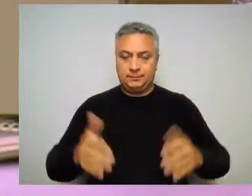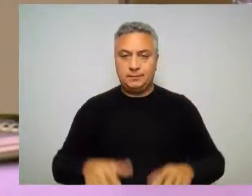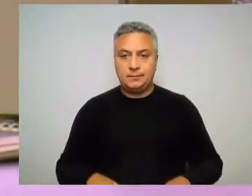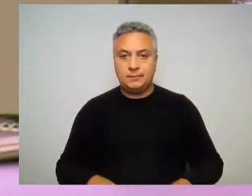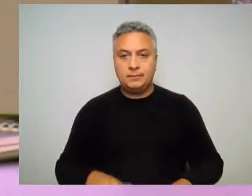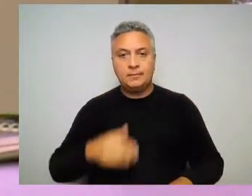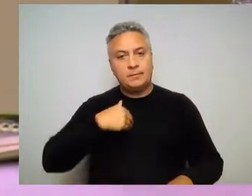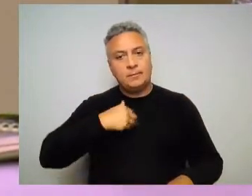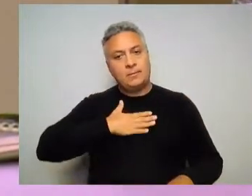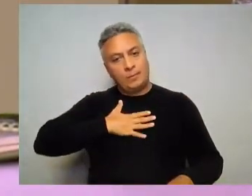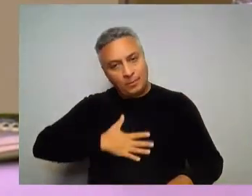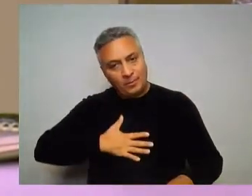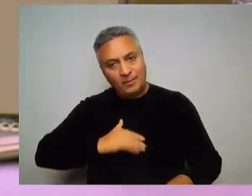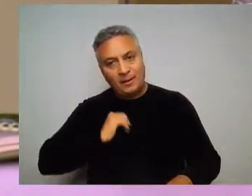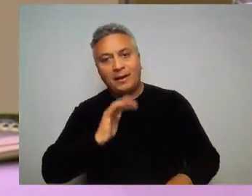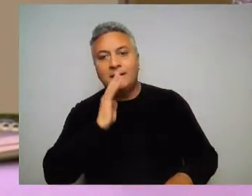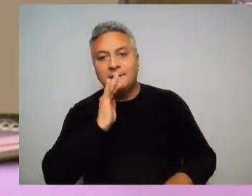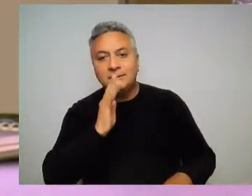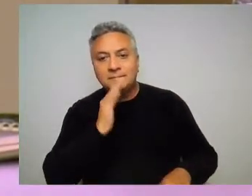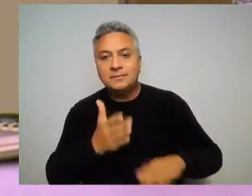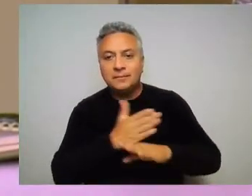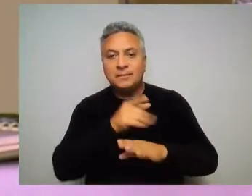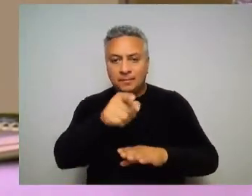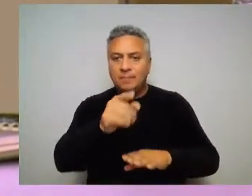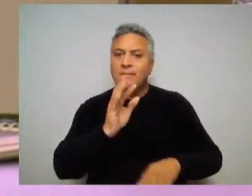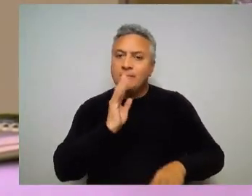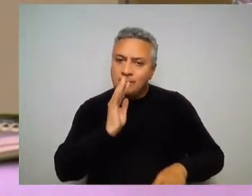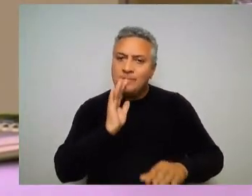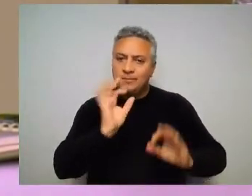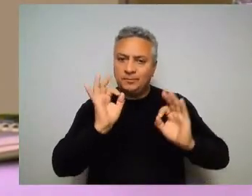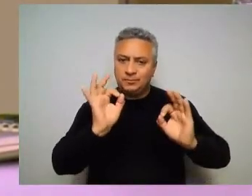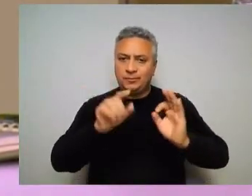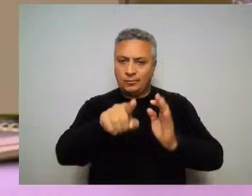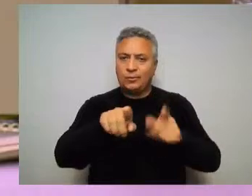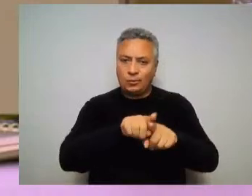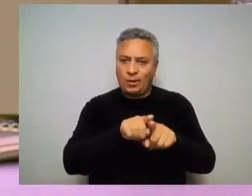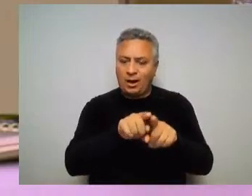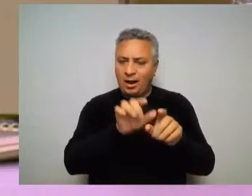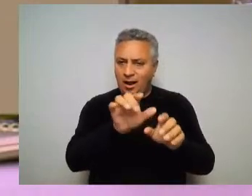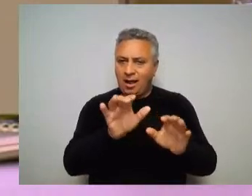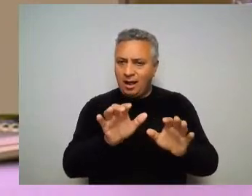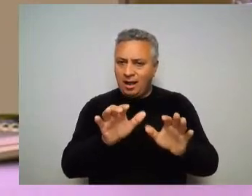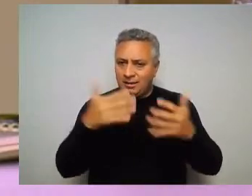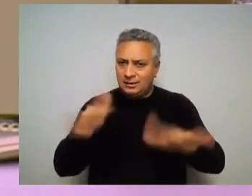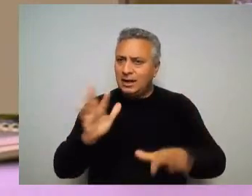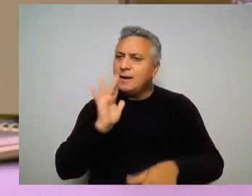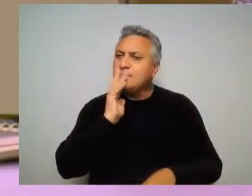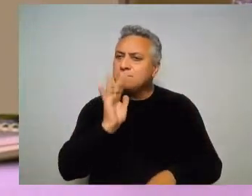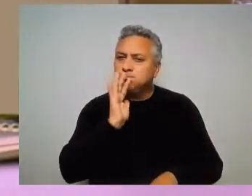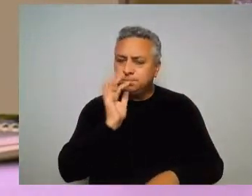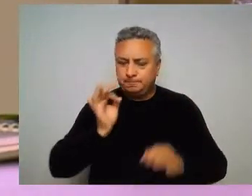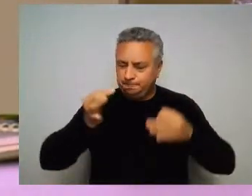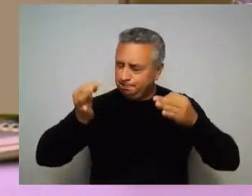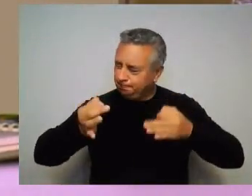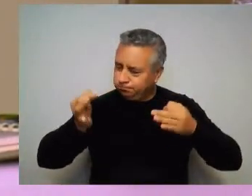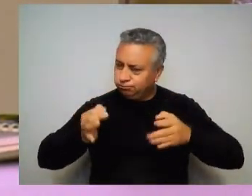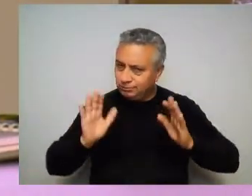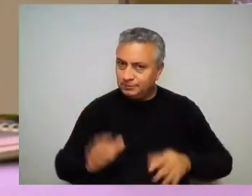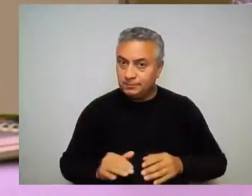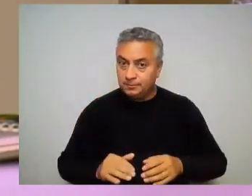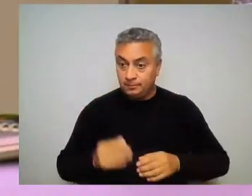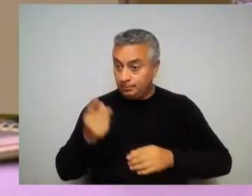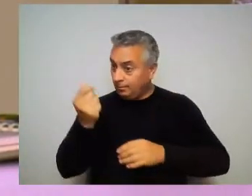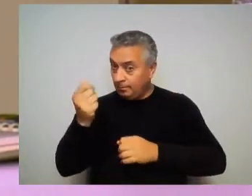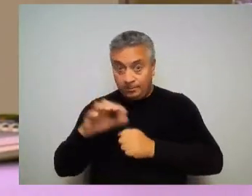big challenge, and I would have liked to speak before José Miguel because he did much better than I did, it's not just a matter